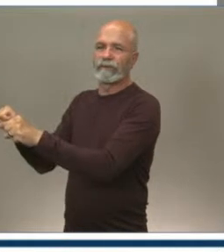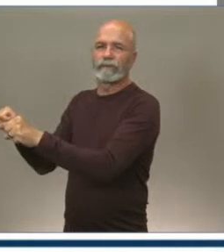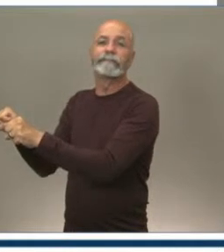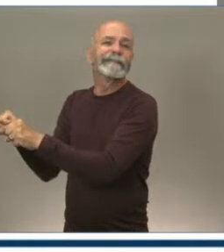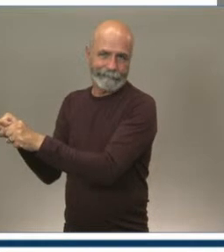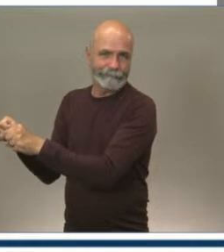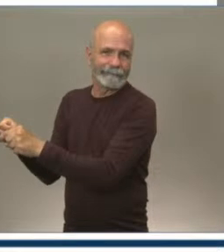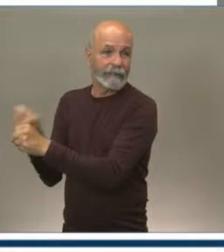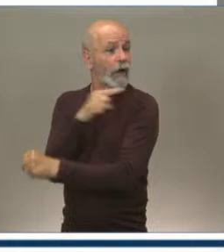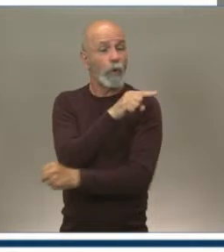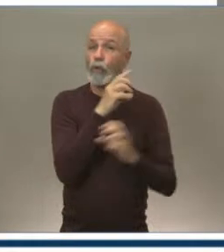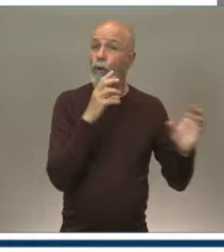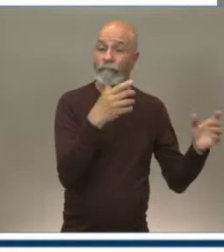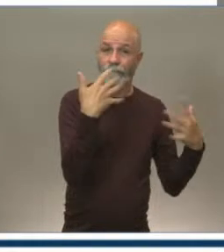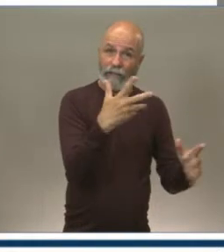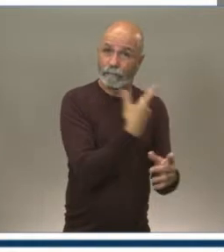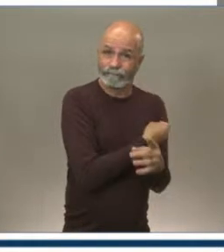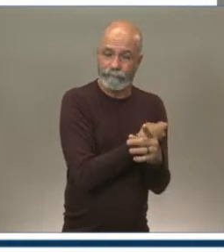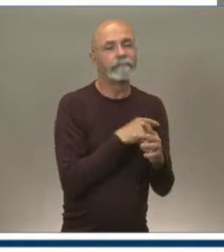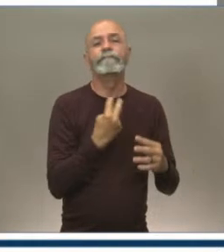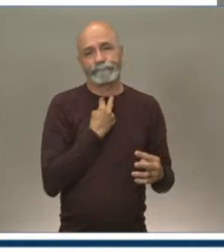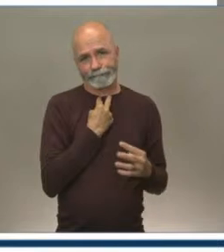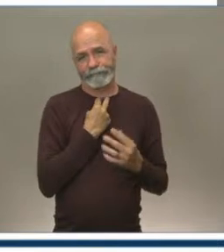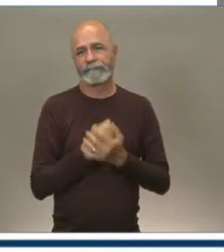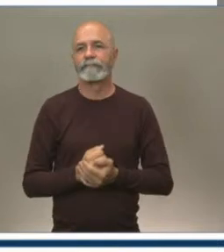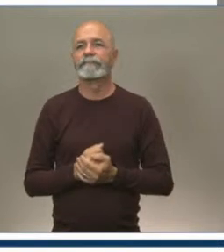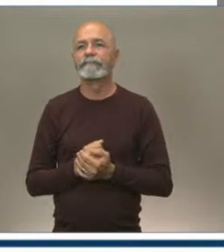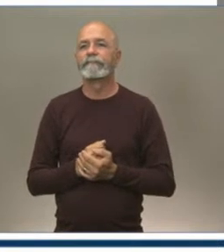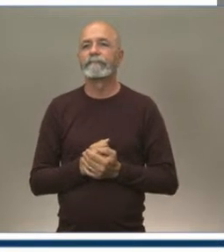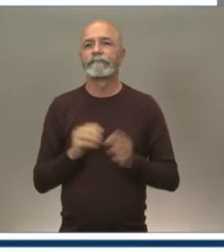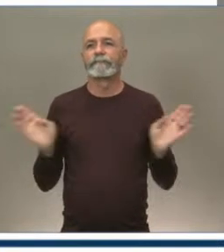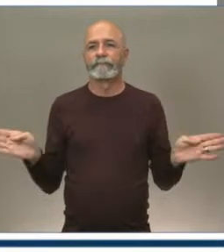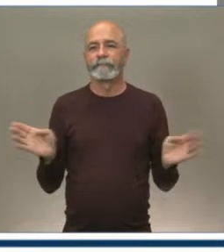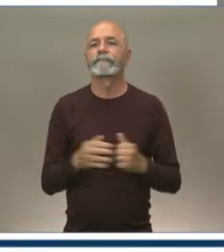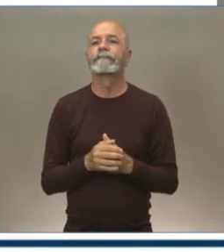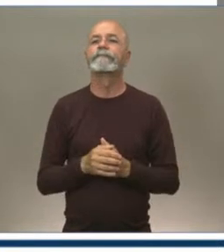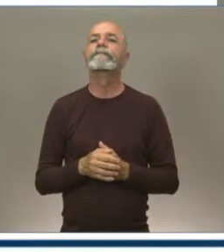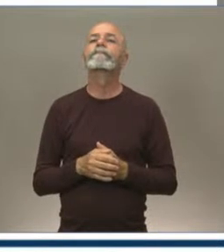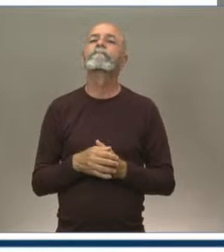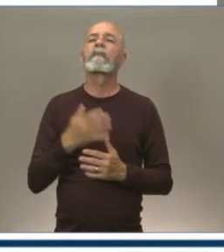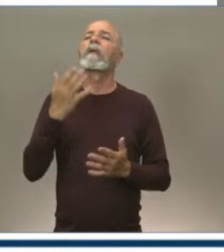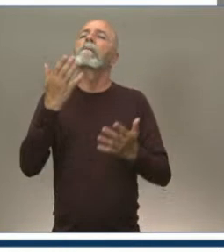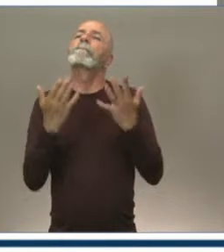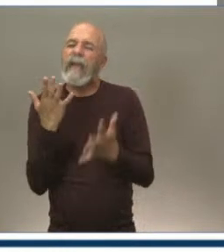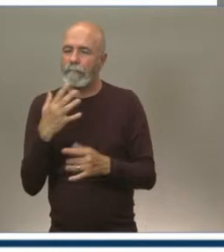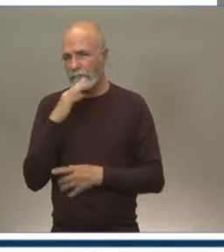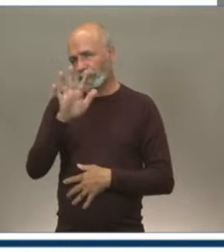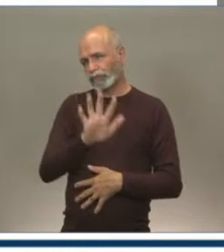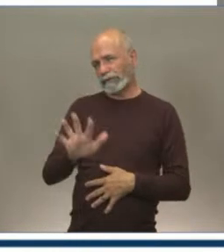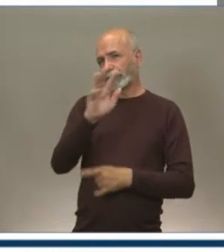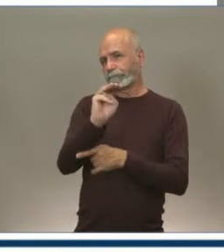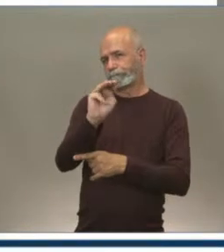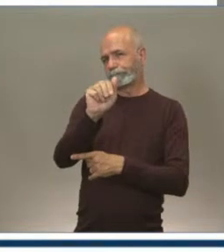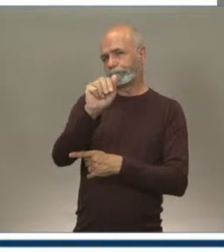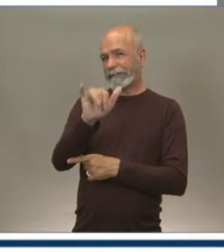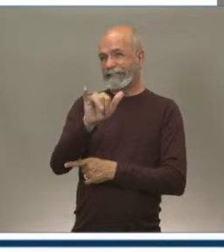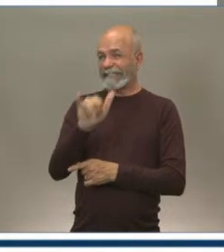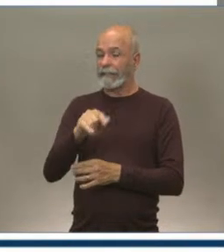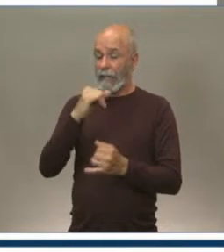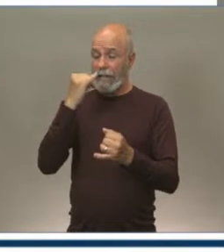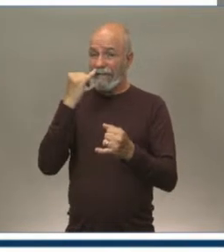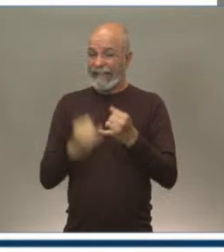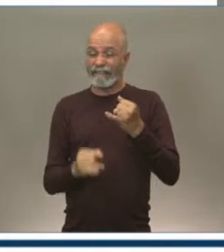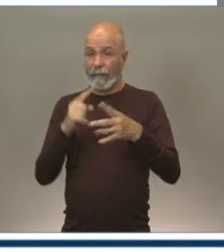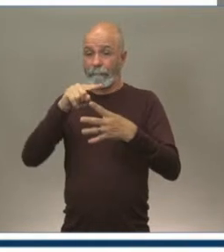And in closing, I'd like to say, we have talked a lot about May will be a tough month. And so far it has been, and there